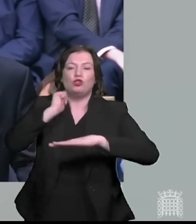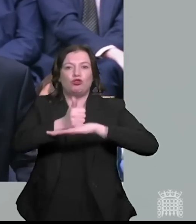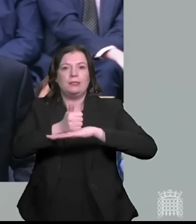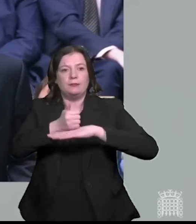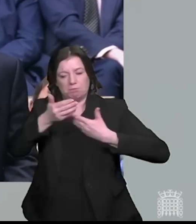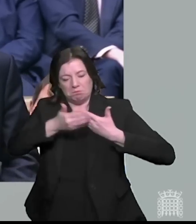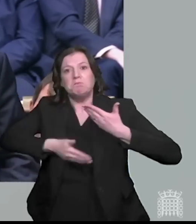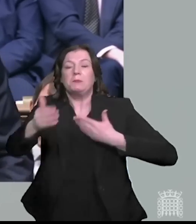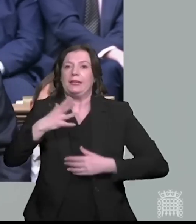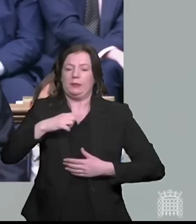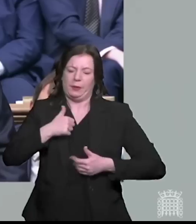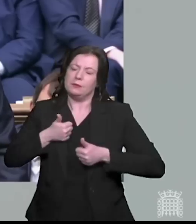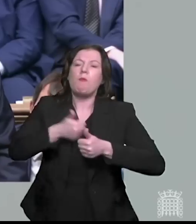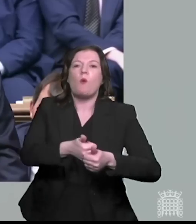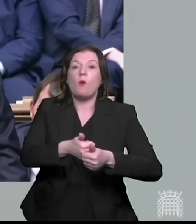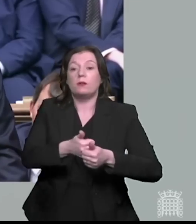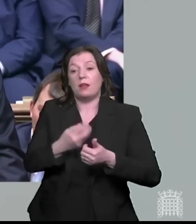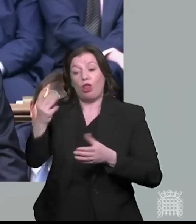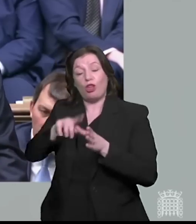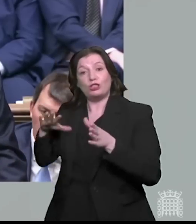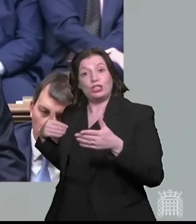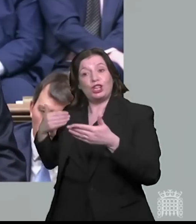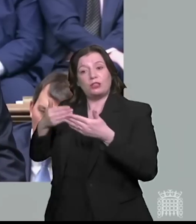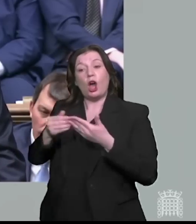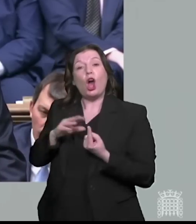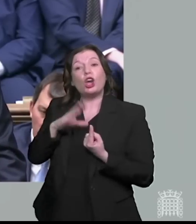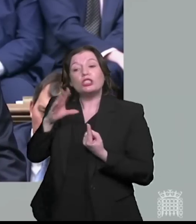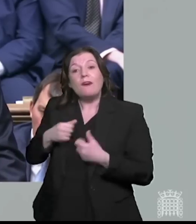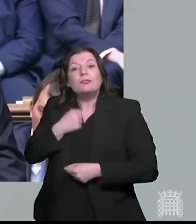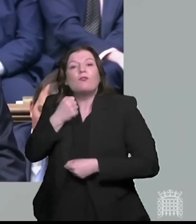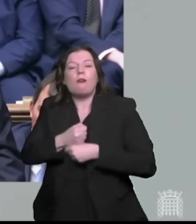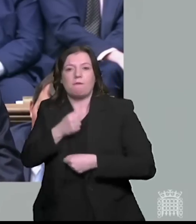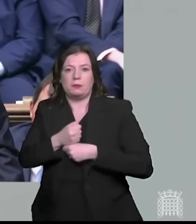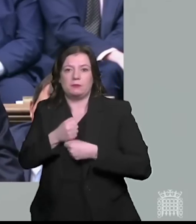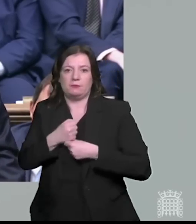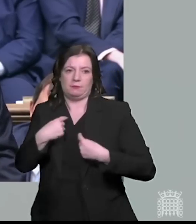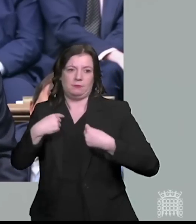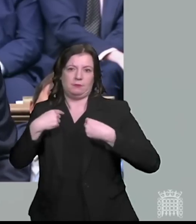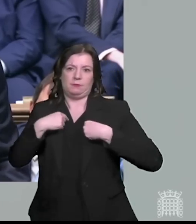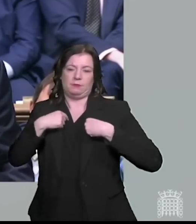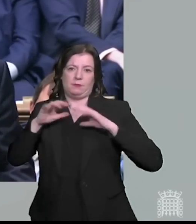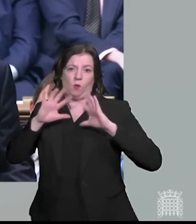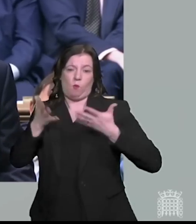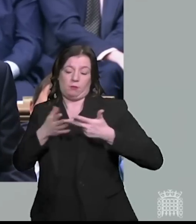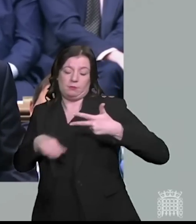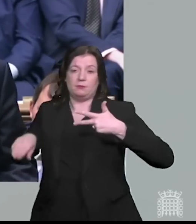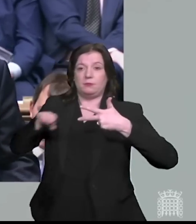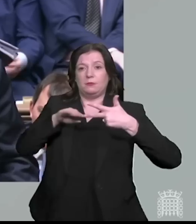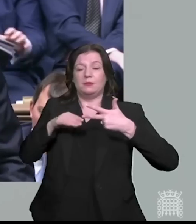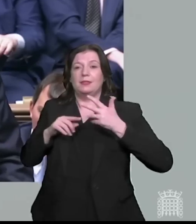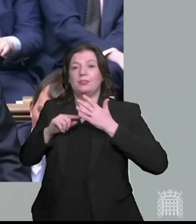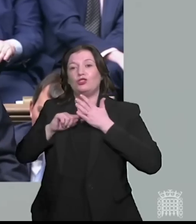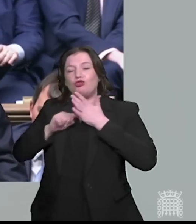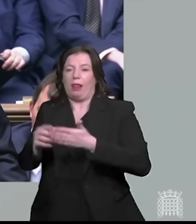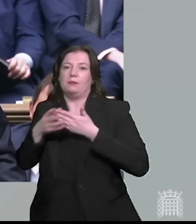this century. Over the last 13 years, under Conservative leadership, we have become the world's third trillion-dollar tech